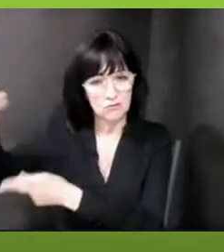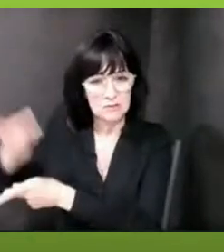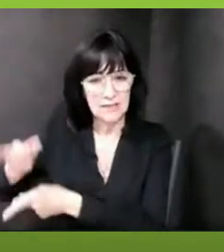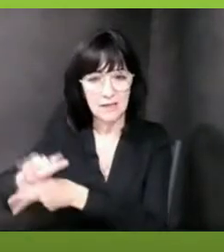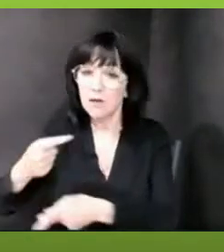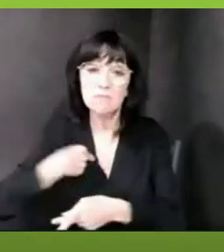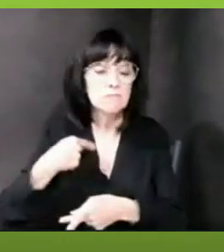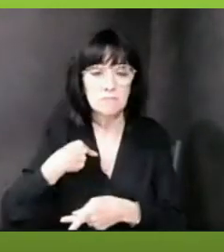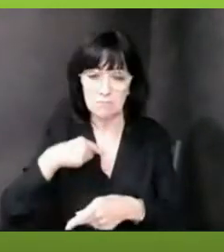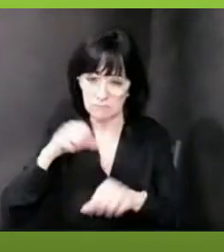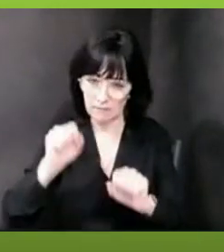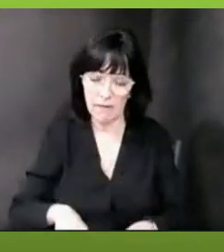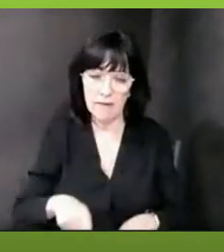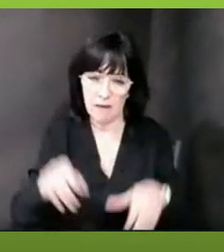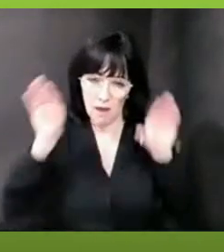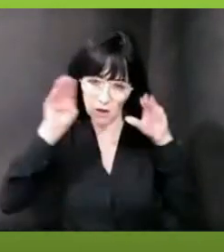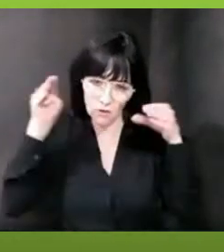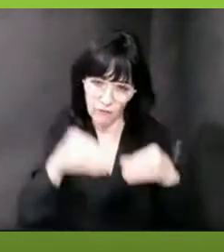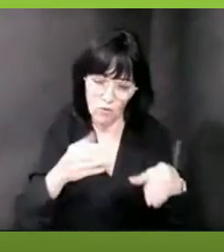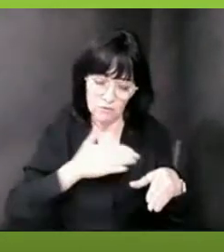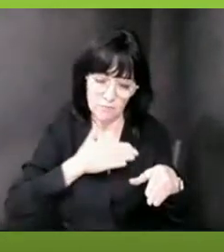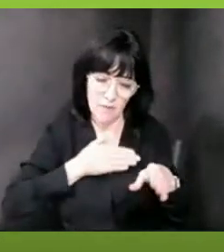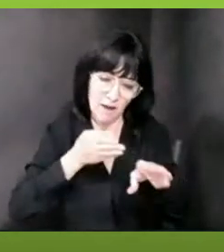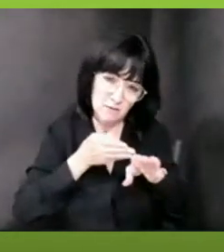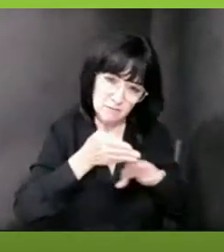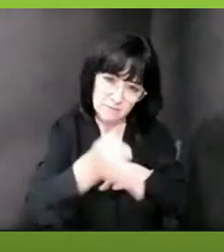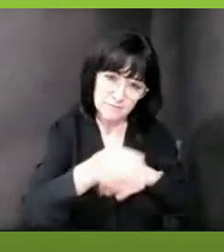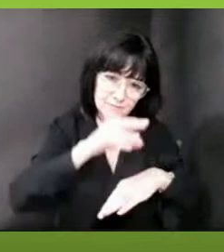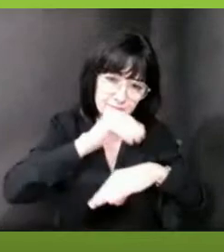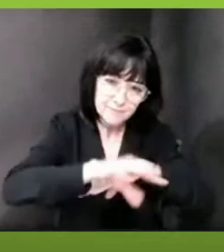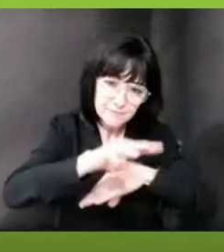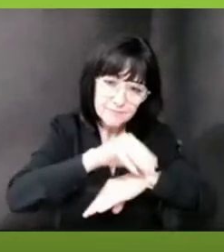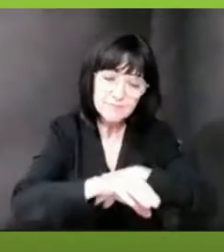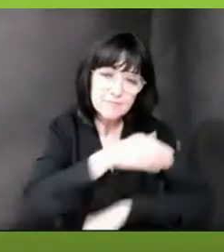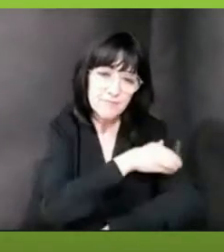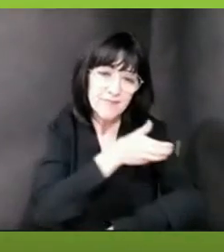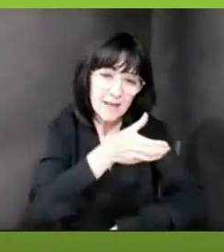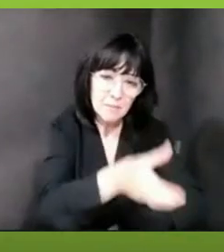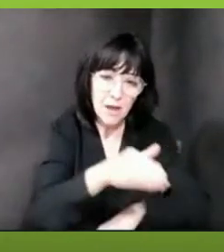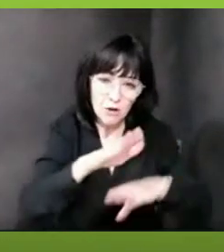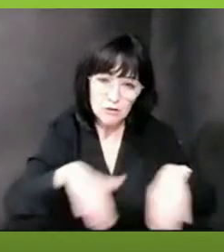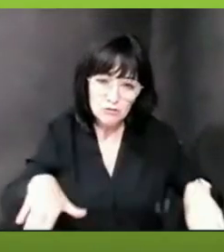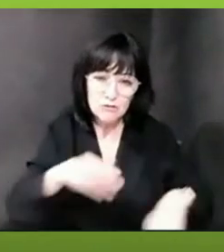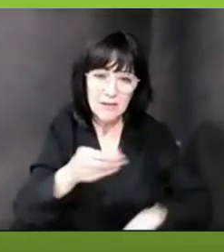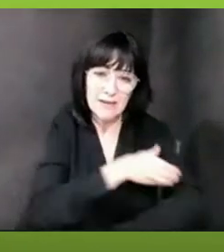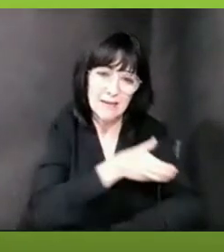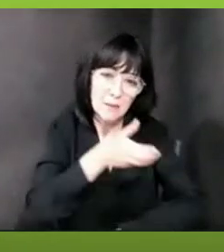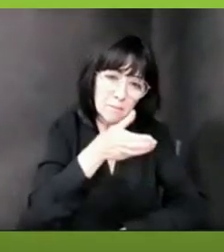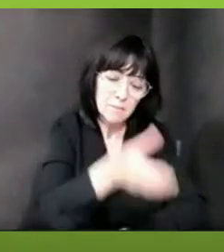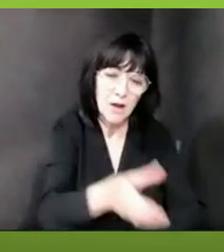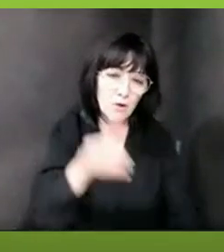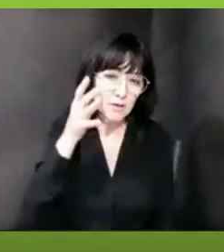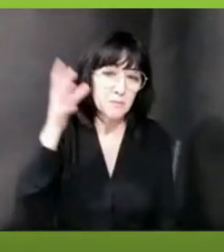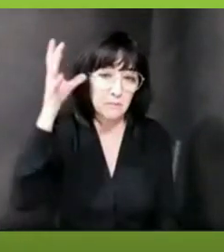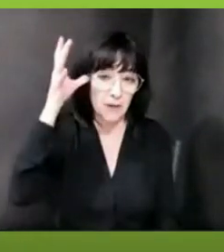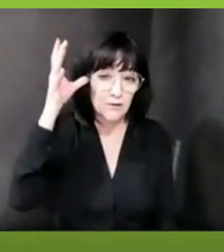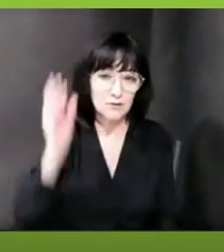regard to empowering our kids and empowering our parents. Thank you. Thank